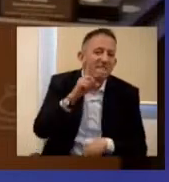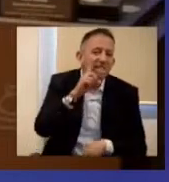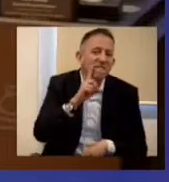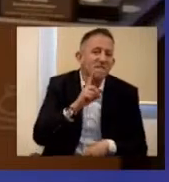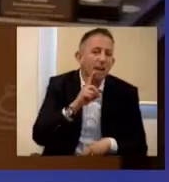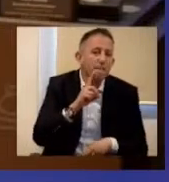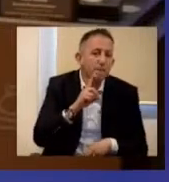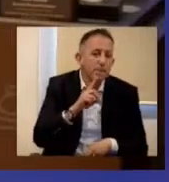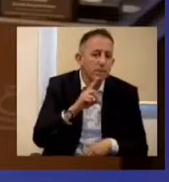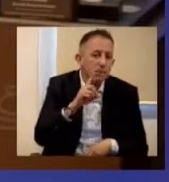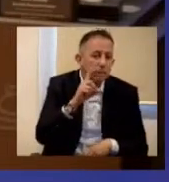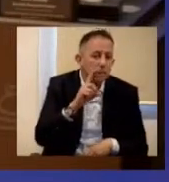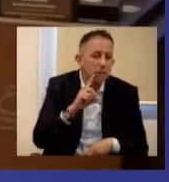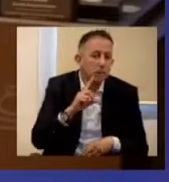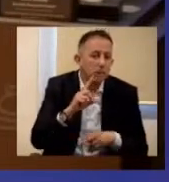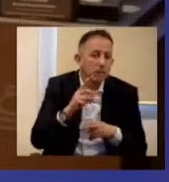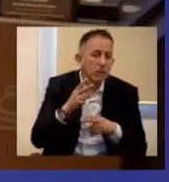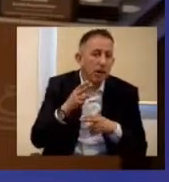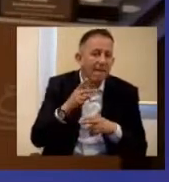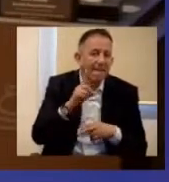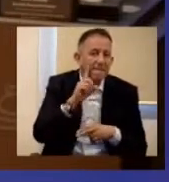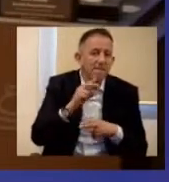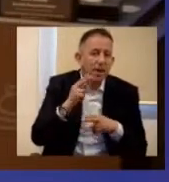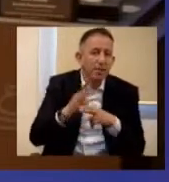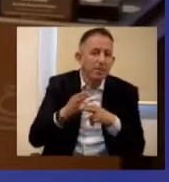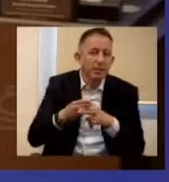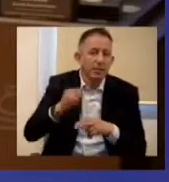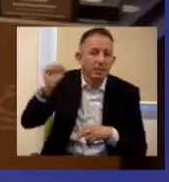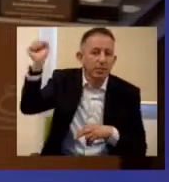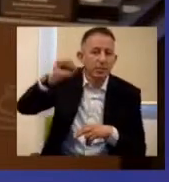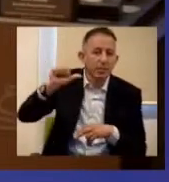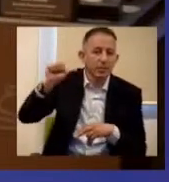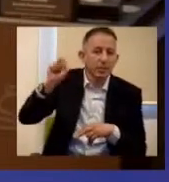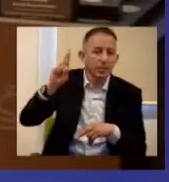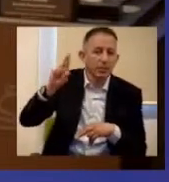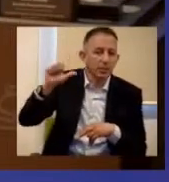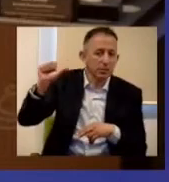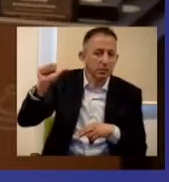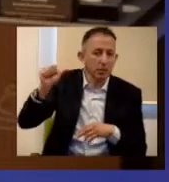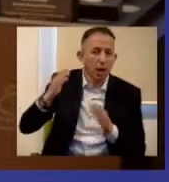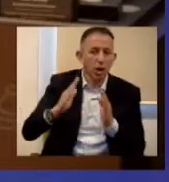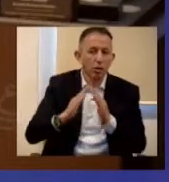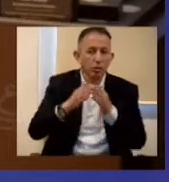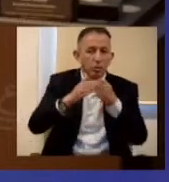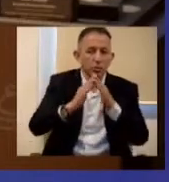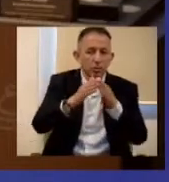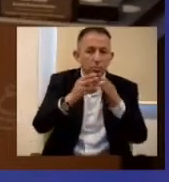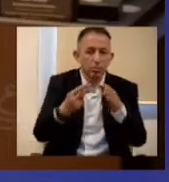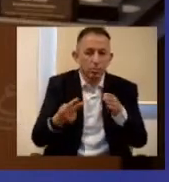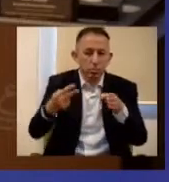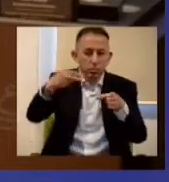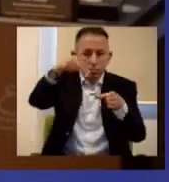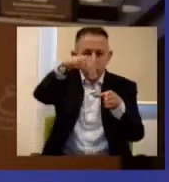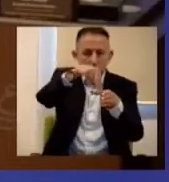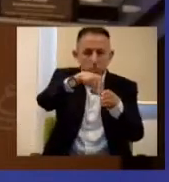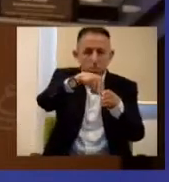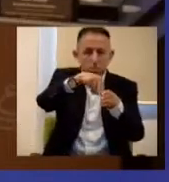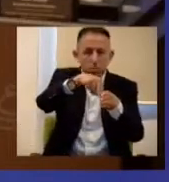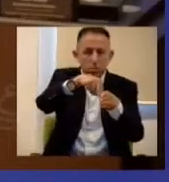Unless you are a good native speaker in English, you do not know that a ship is referred to as a